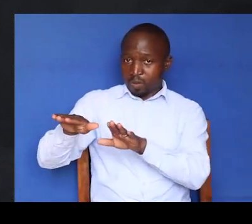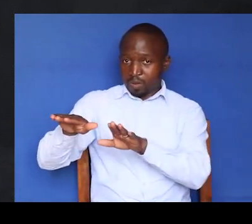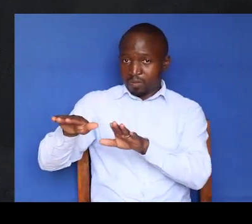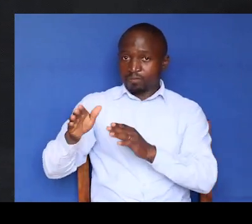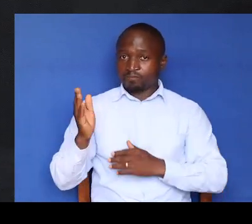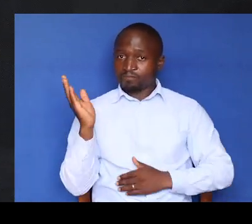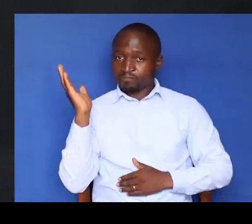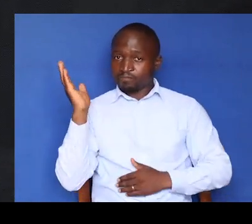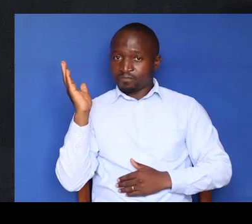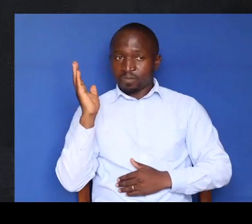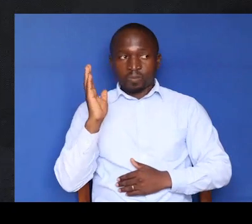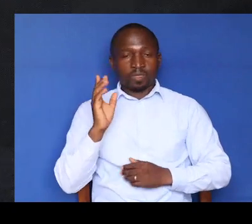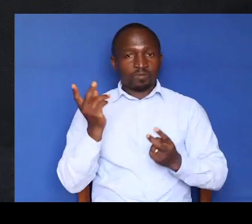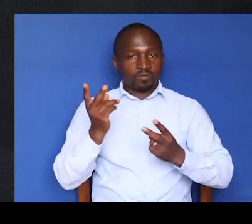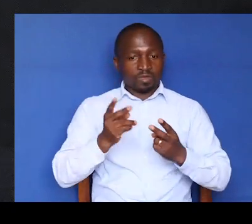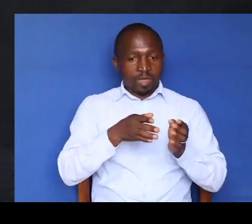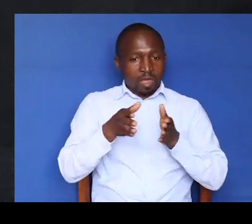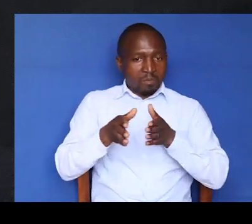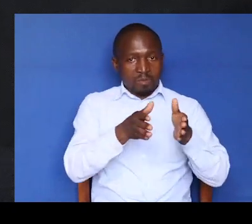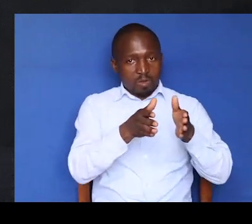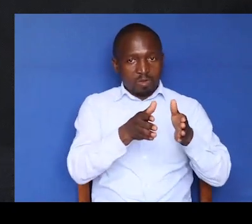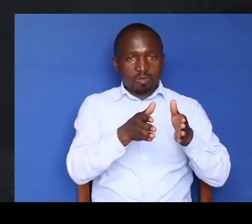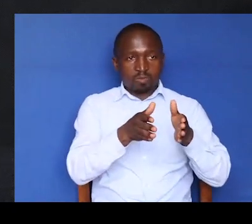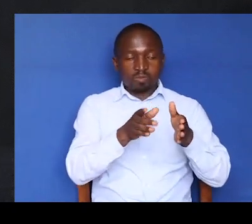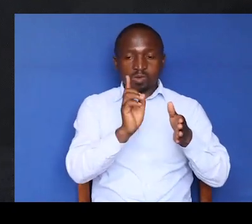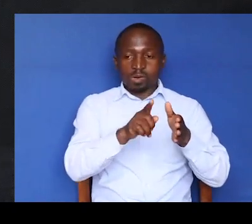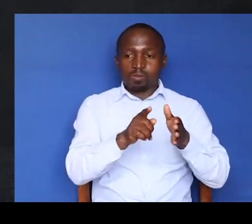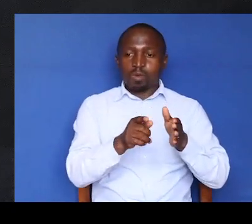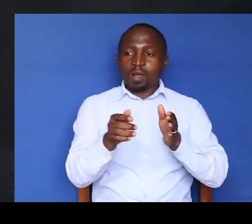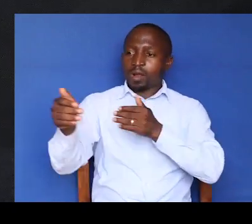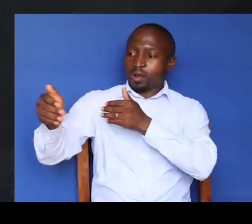The river lies adjacently to another river,